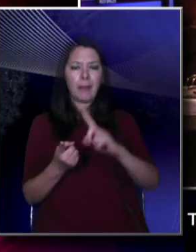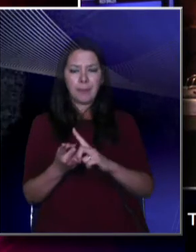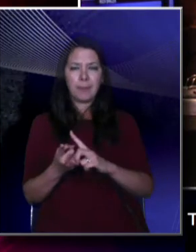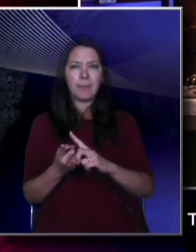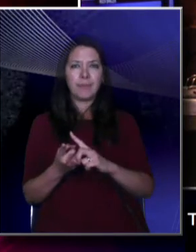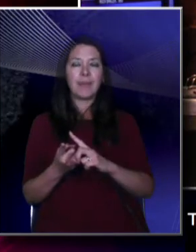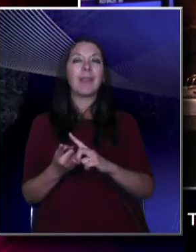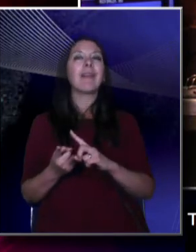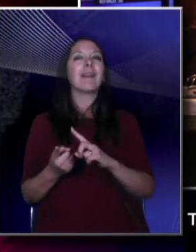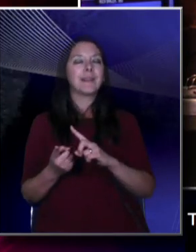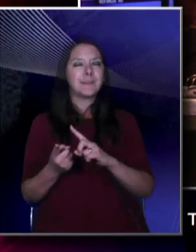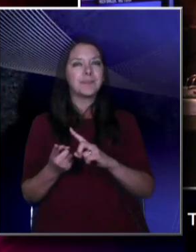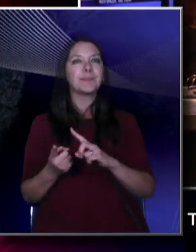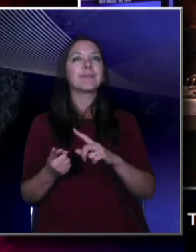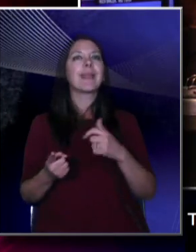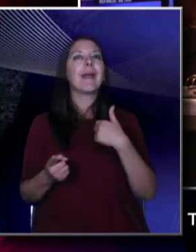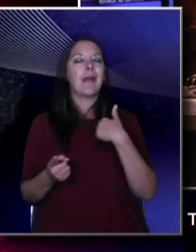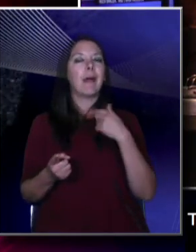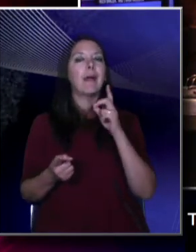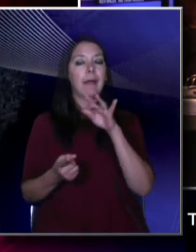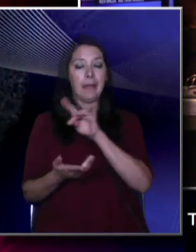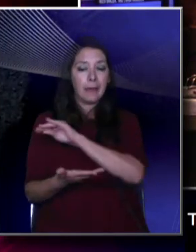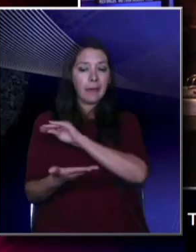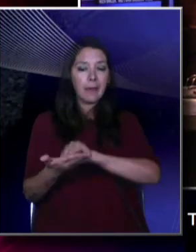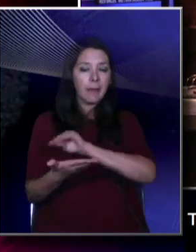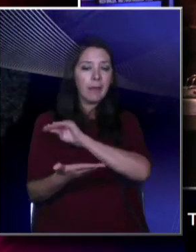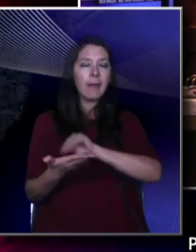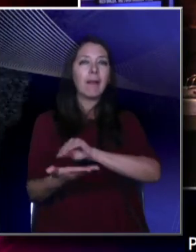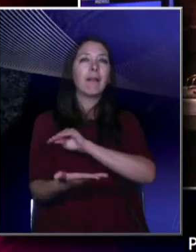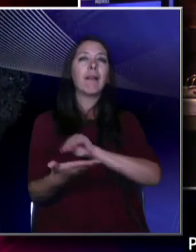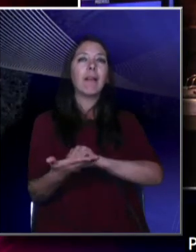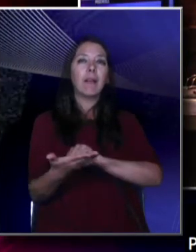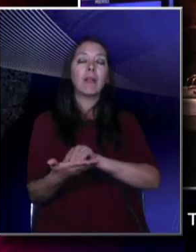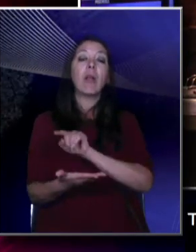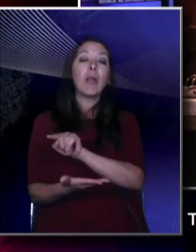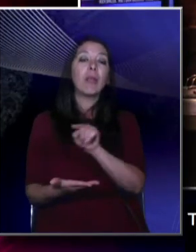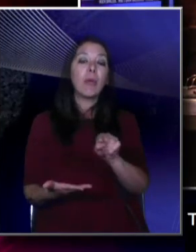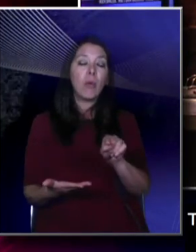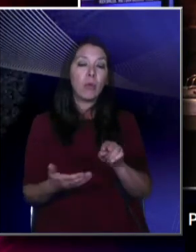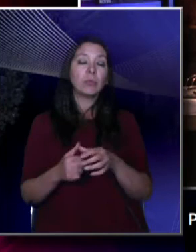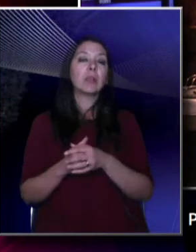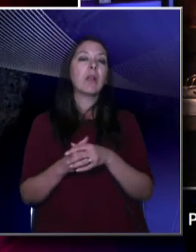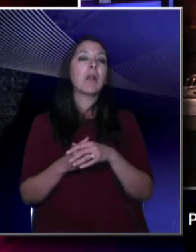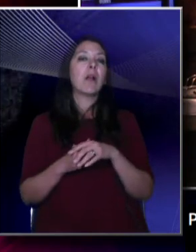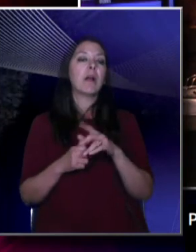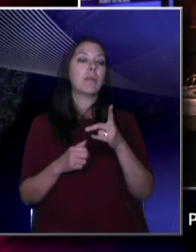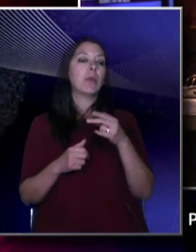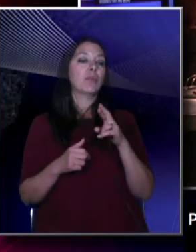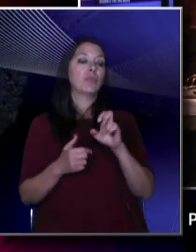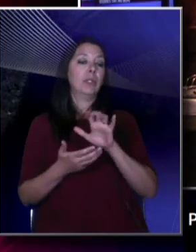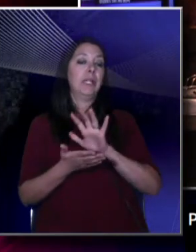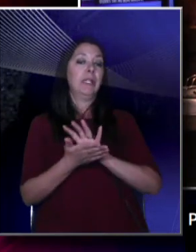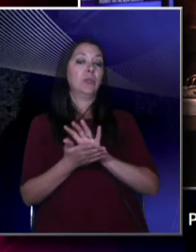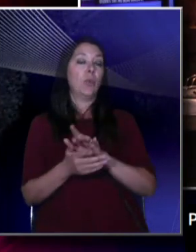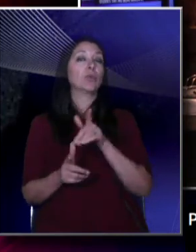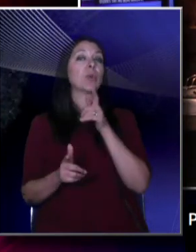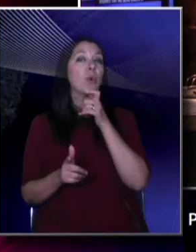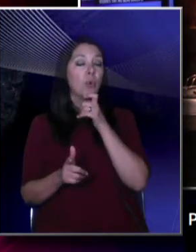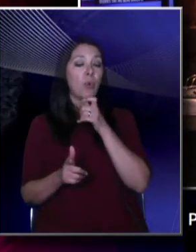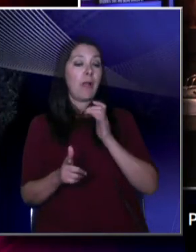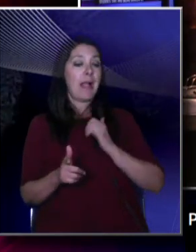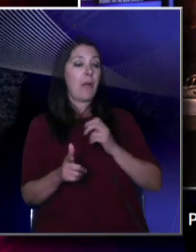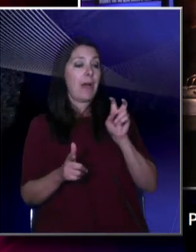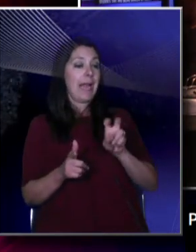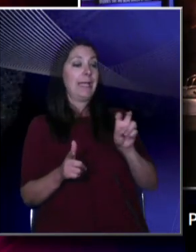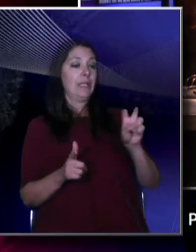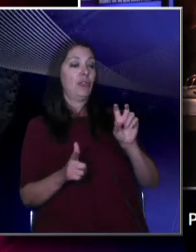even included those preschool students that are being served by our itinerant teachers